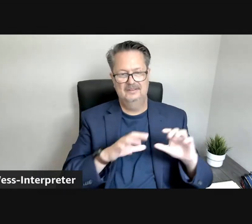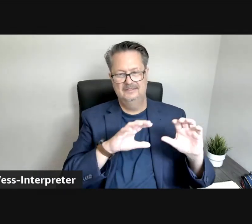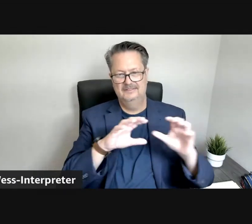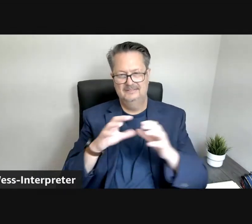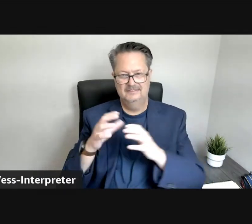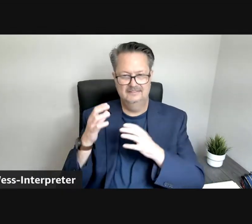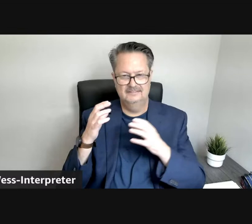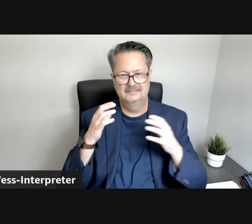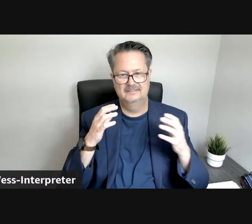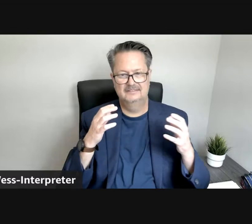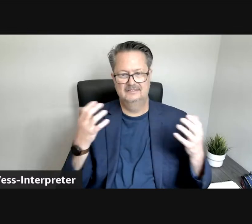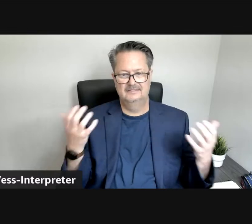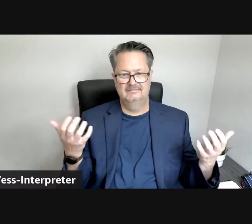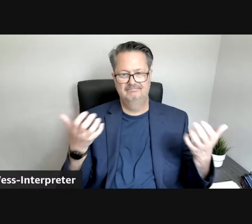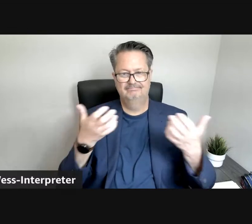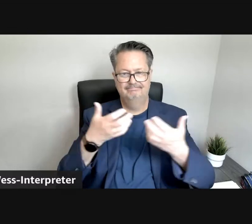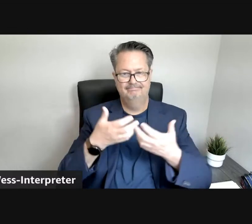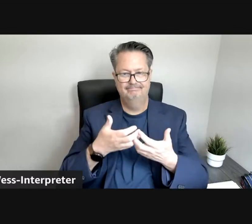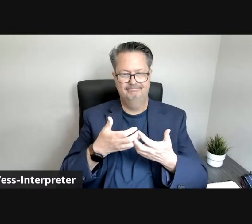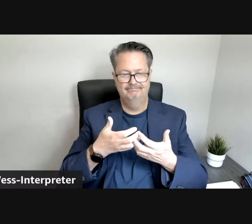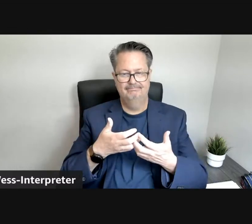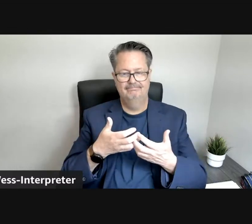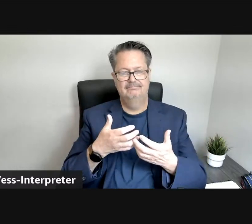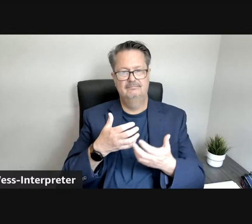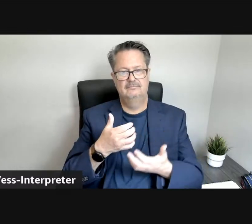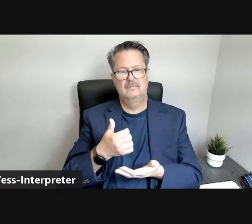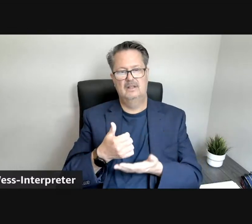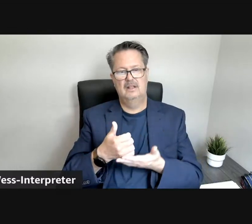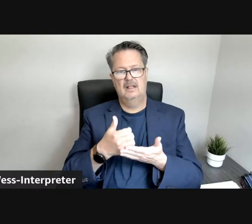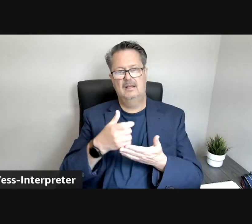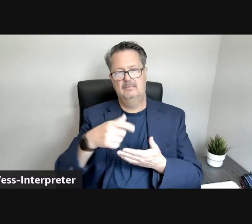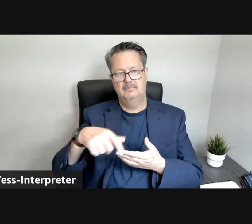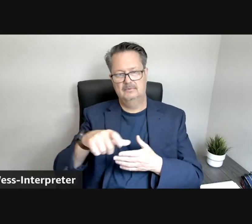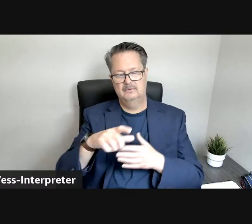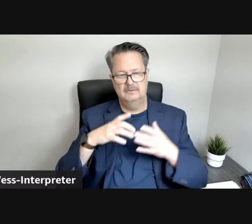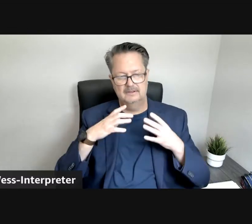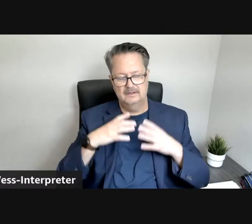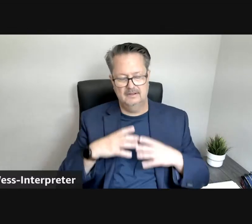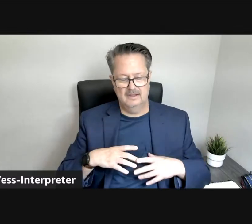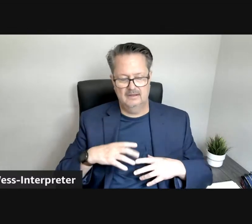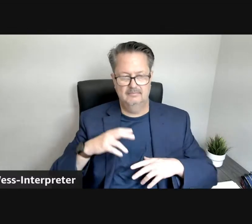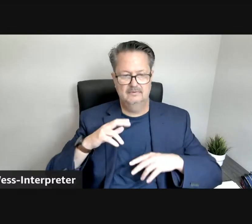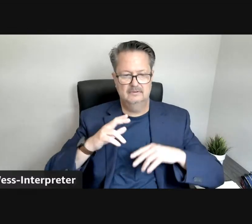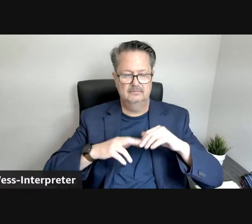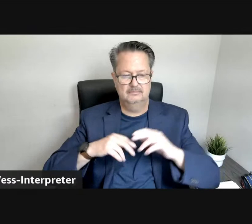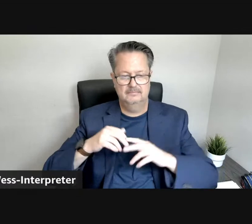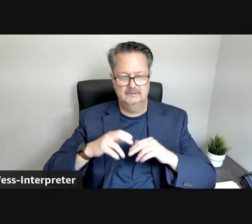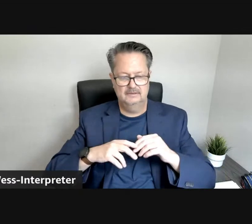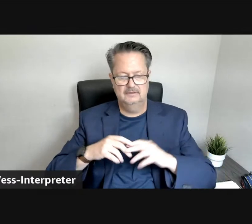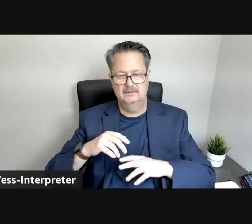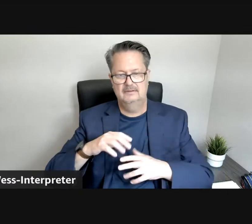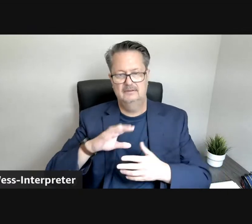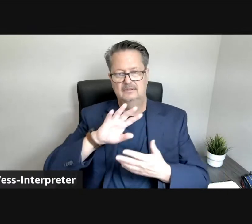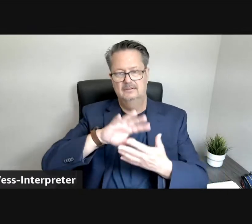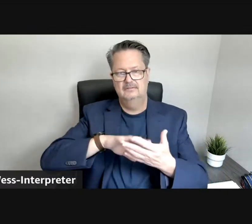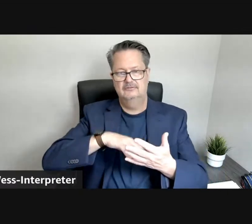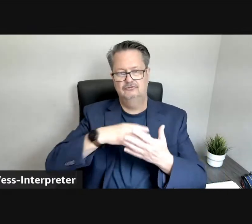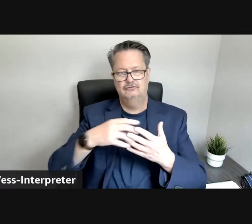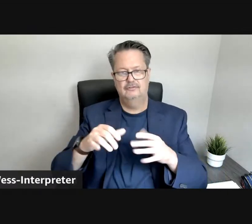come together to help you as customers build secure and scalable connectivity on